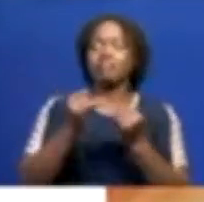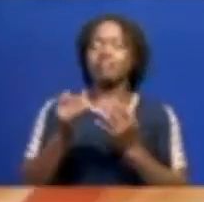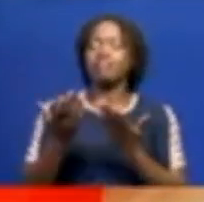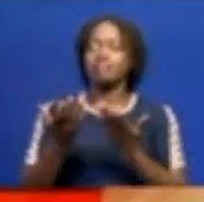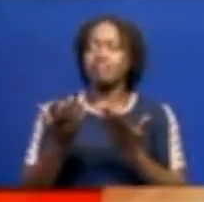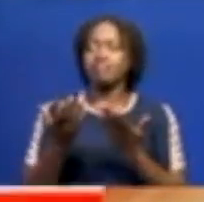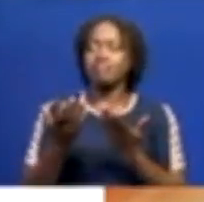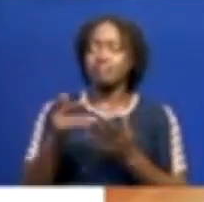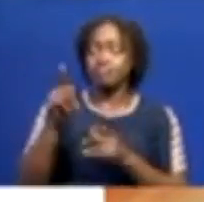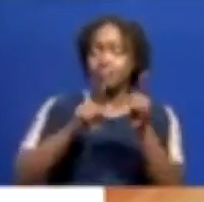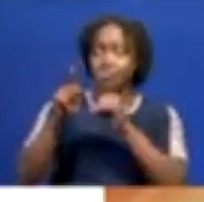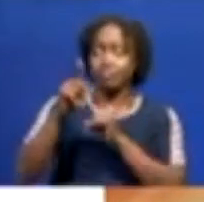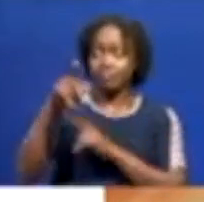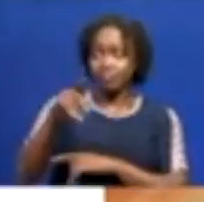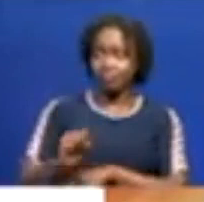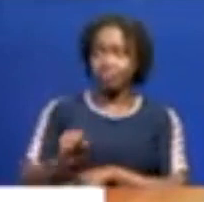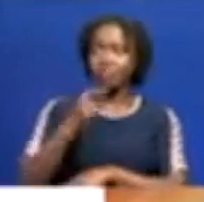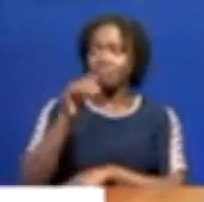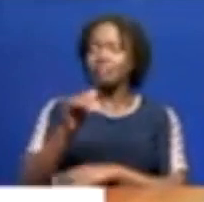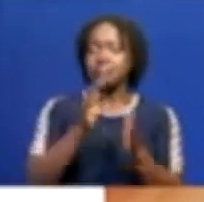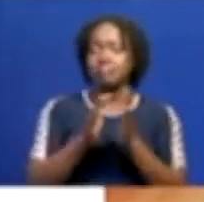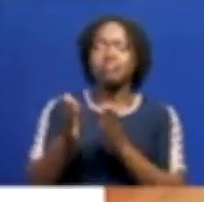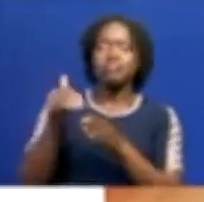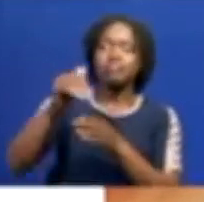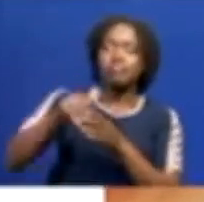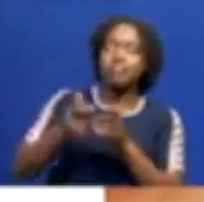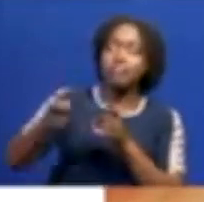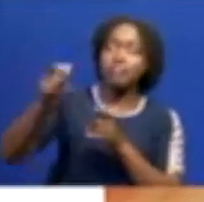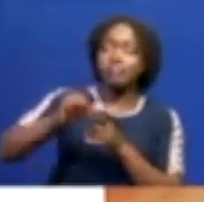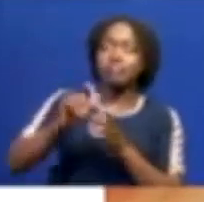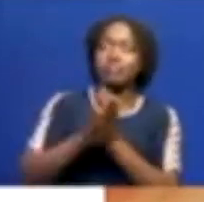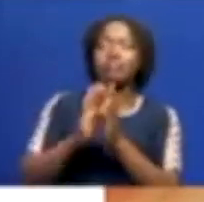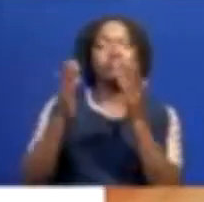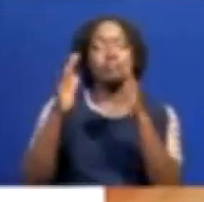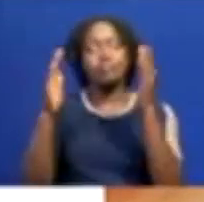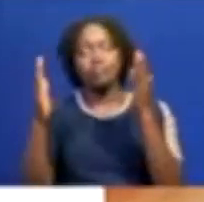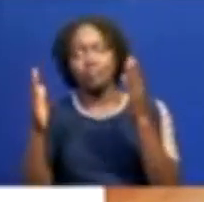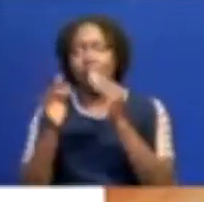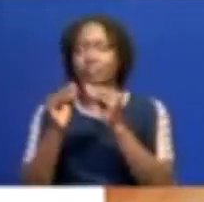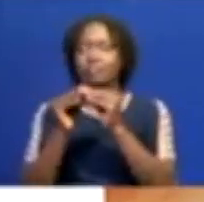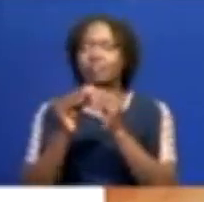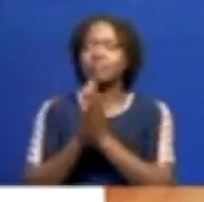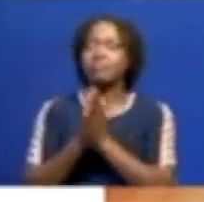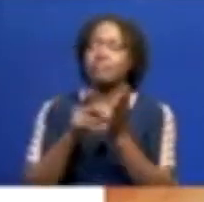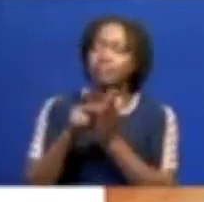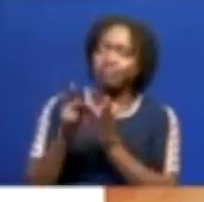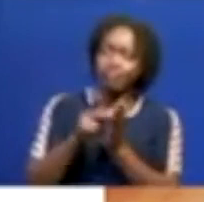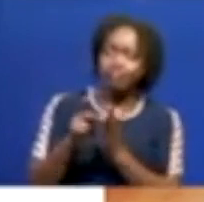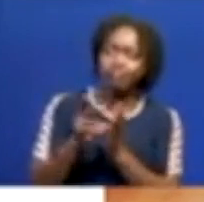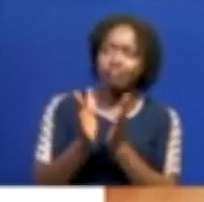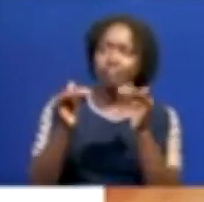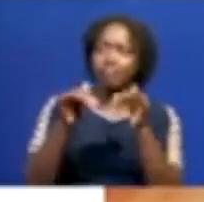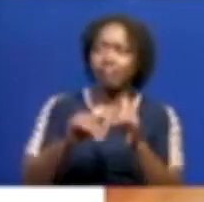Malonza says plans are underway to increase investments in the festivals and meetings, incentives, conventions